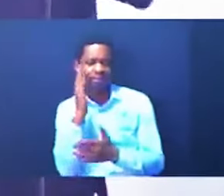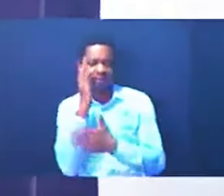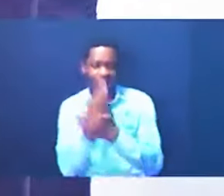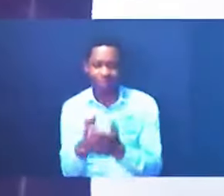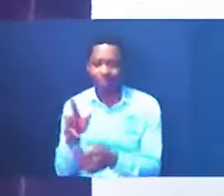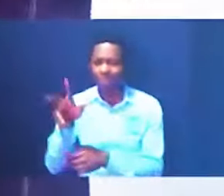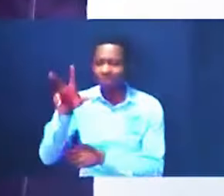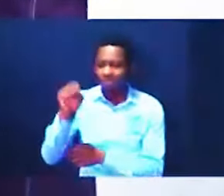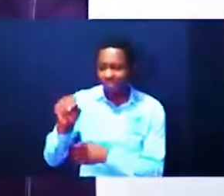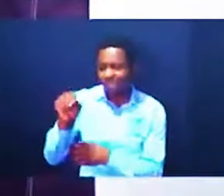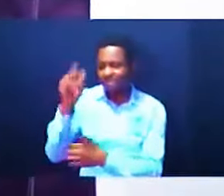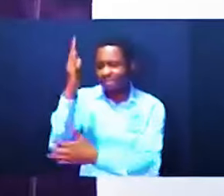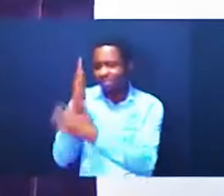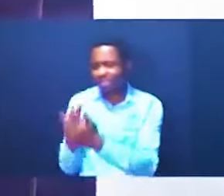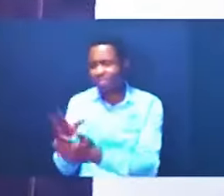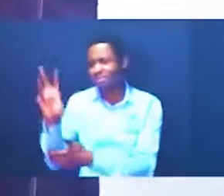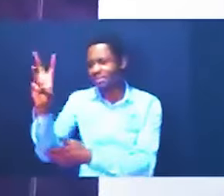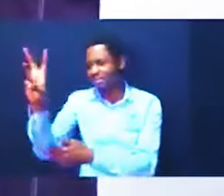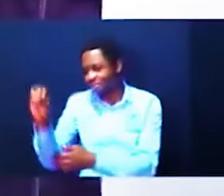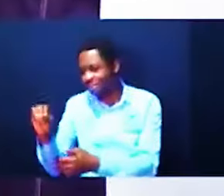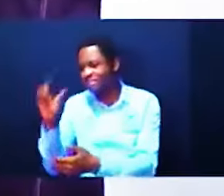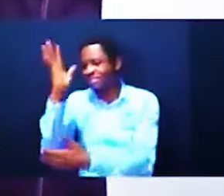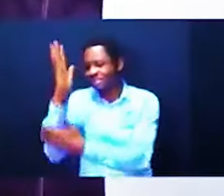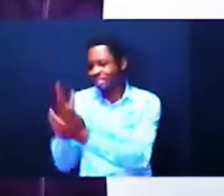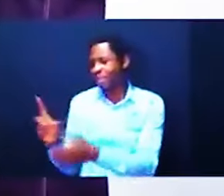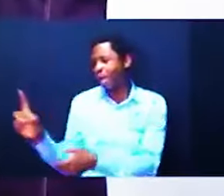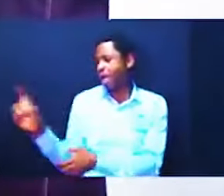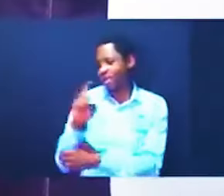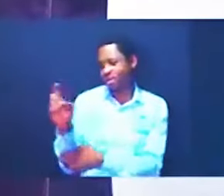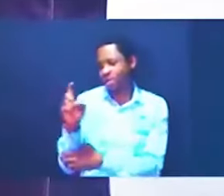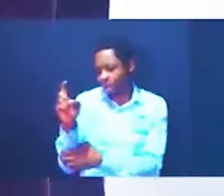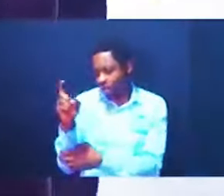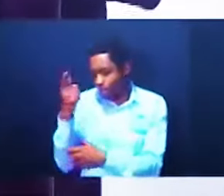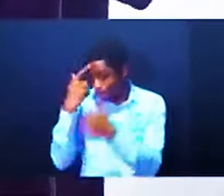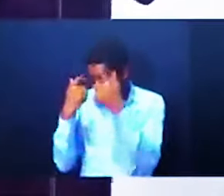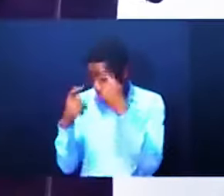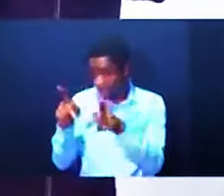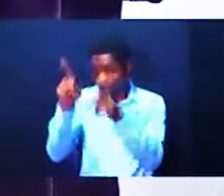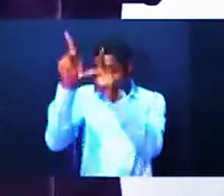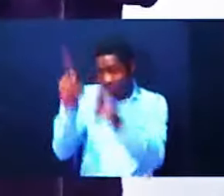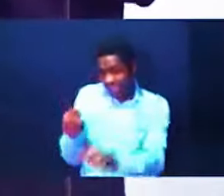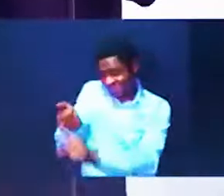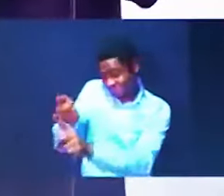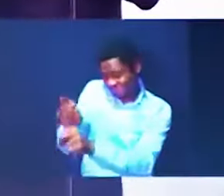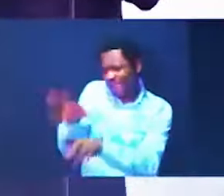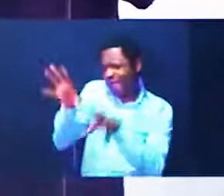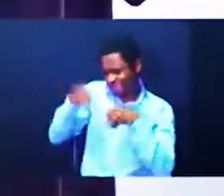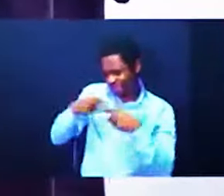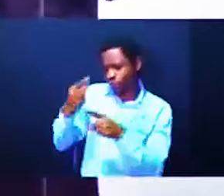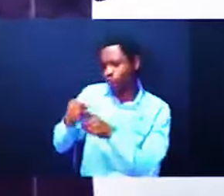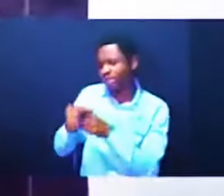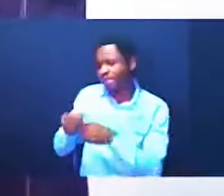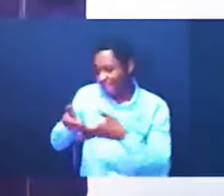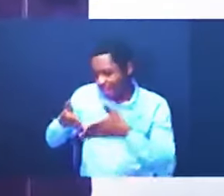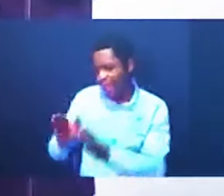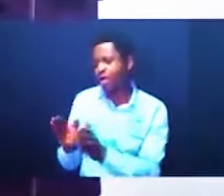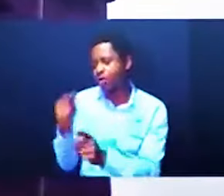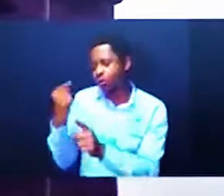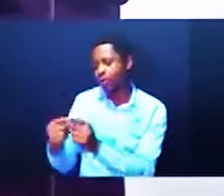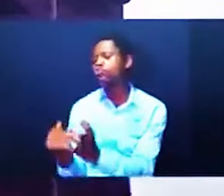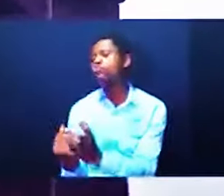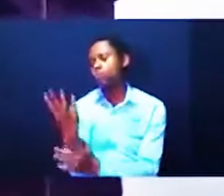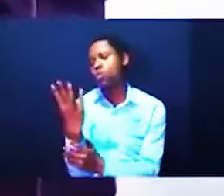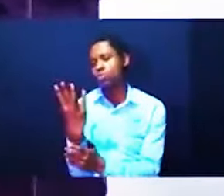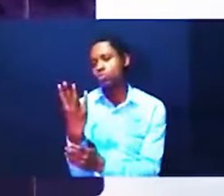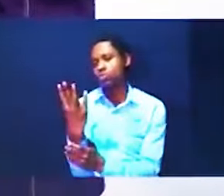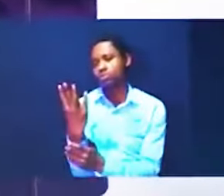Nipa no oje ofa e de ma no say we e yo no aba wode ama no no hwe say obetumi anam so aso aba. Now if it